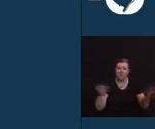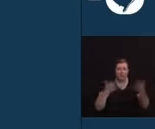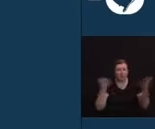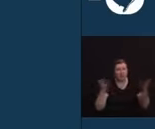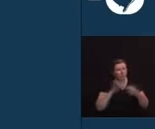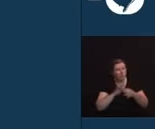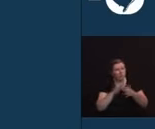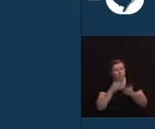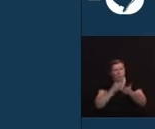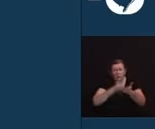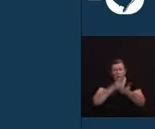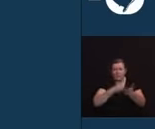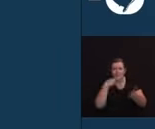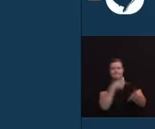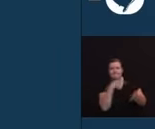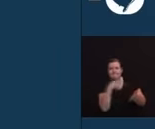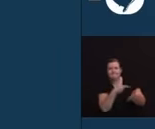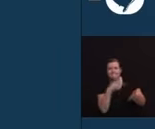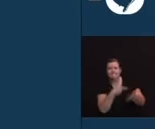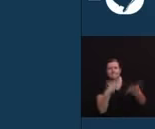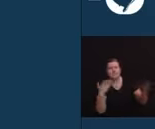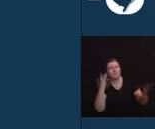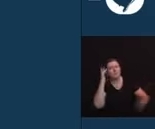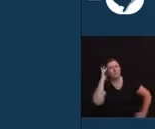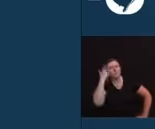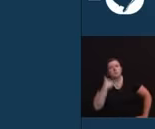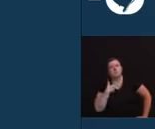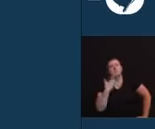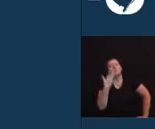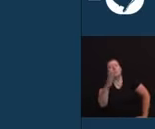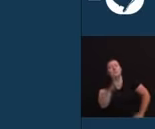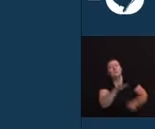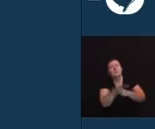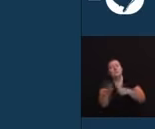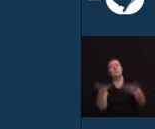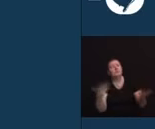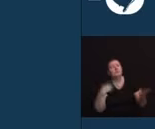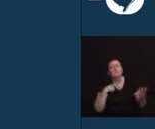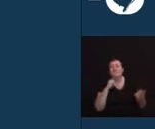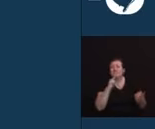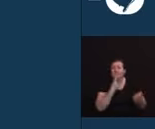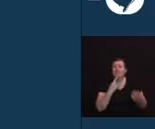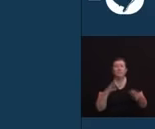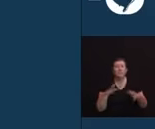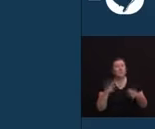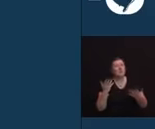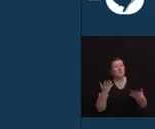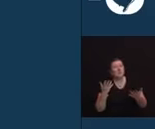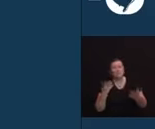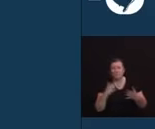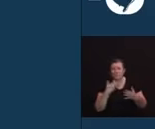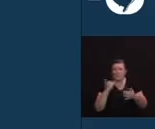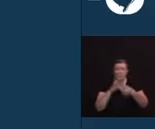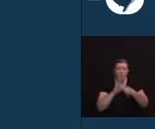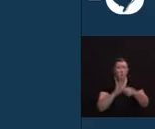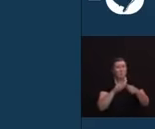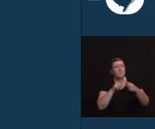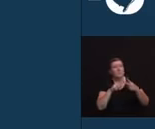folks. And we reserve the right to take more drastic action. And if we don't get better cooperation and better compliance, we will.